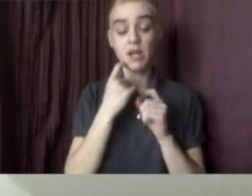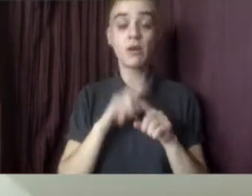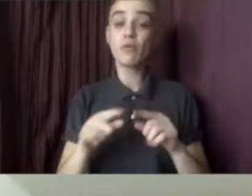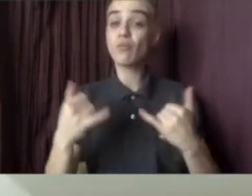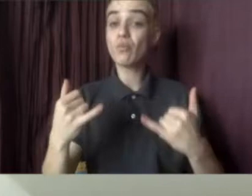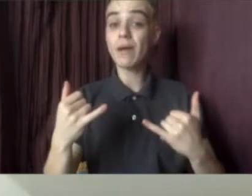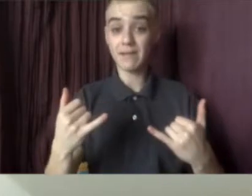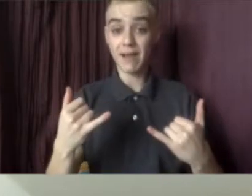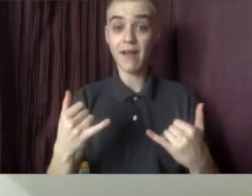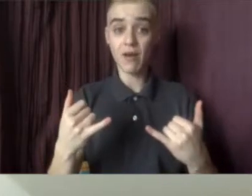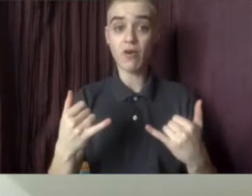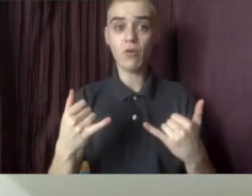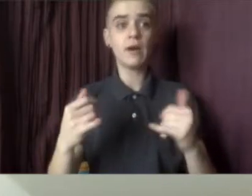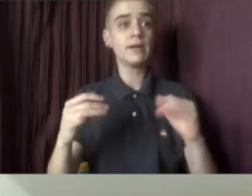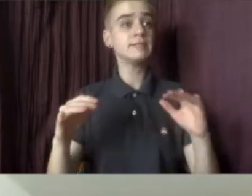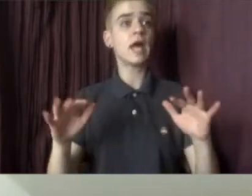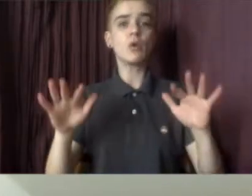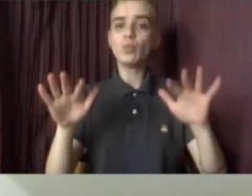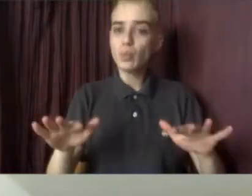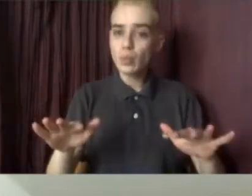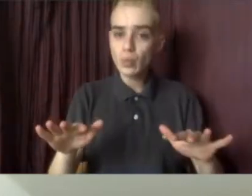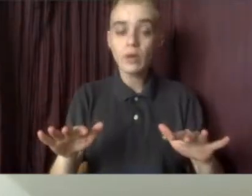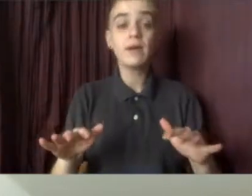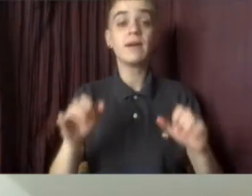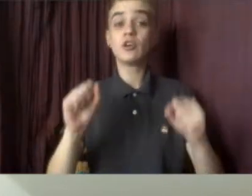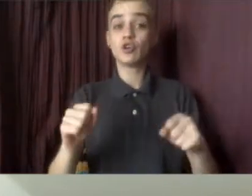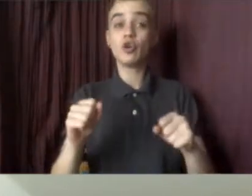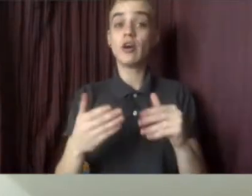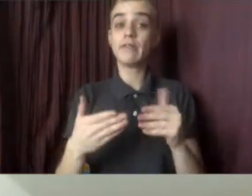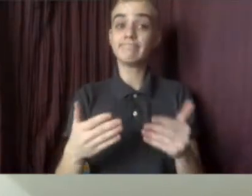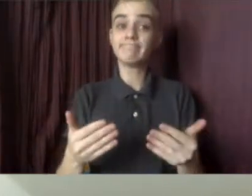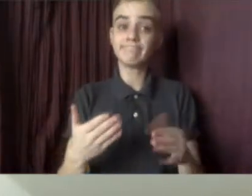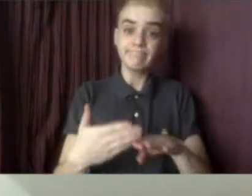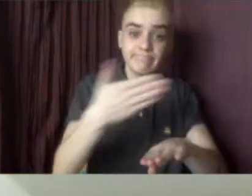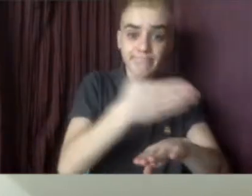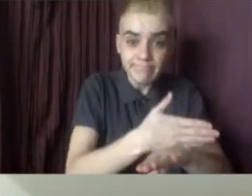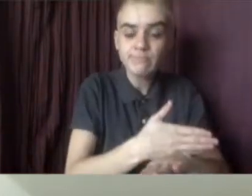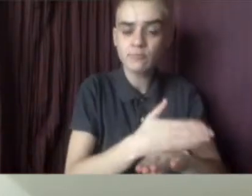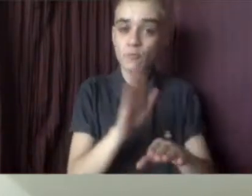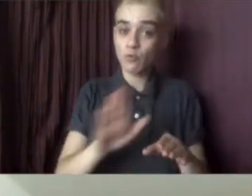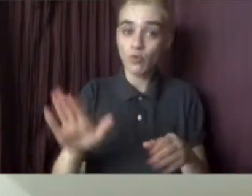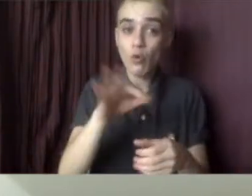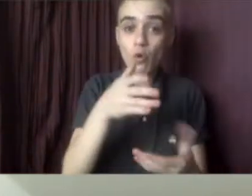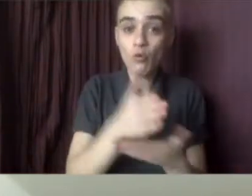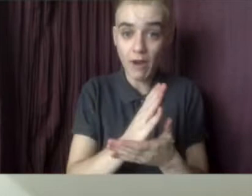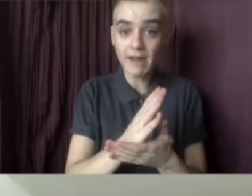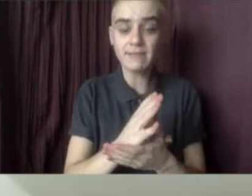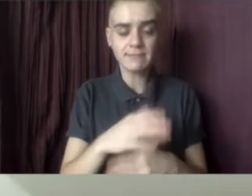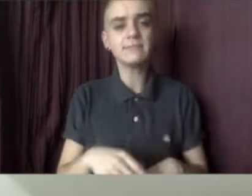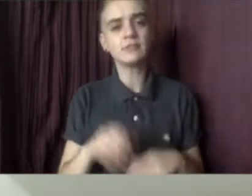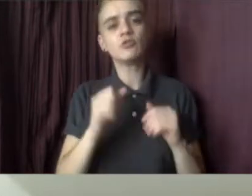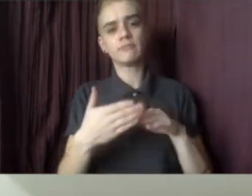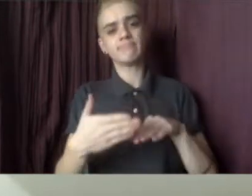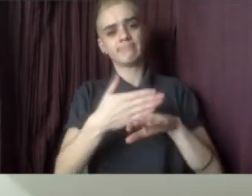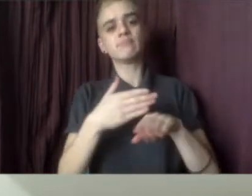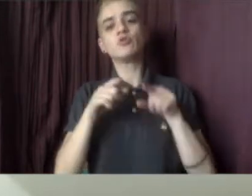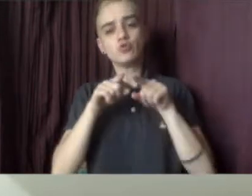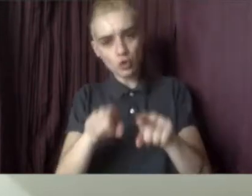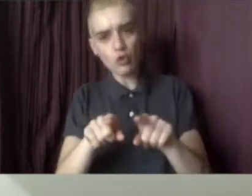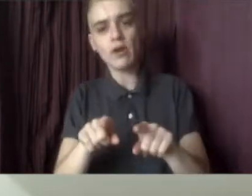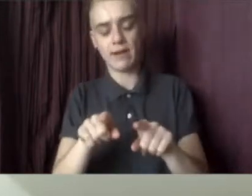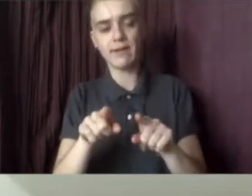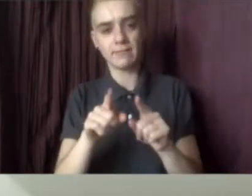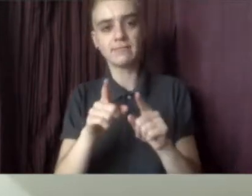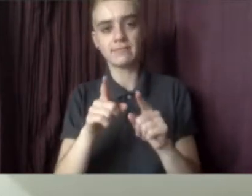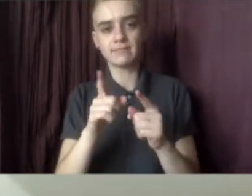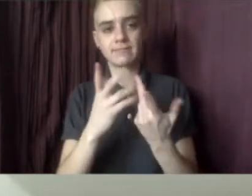the country. Presiding Bishop Curry speaks of the importance of exercising our right to vote as a means of